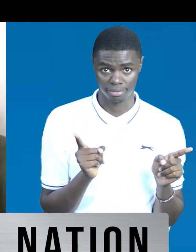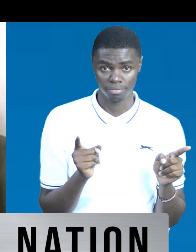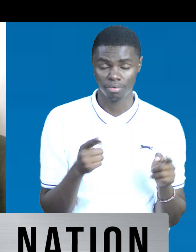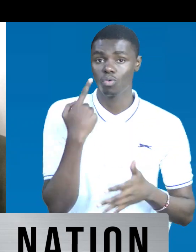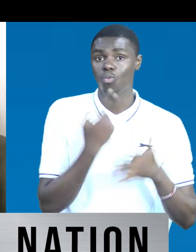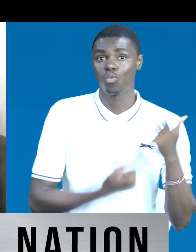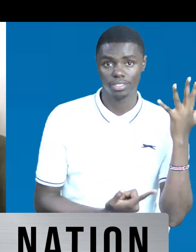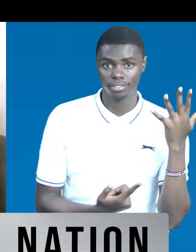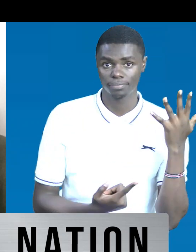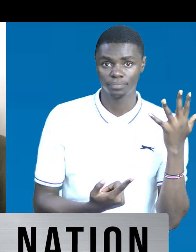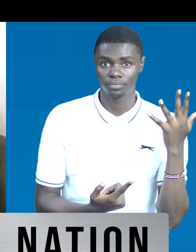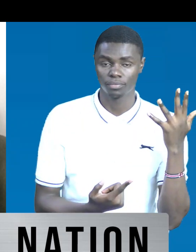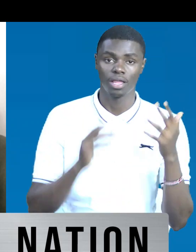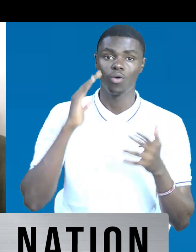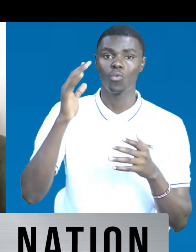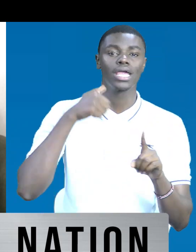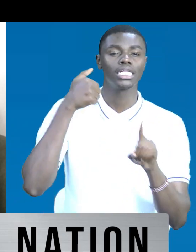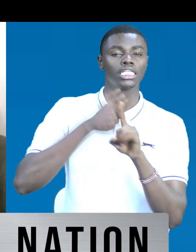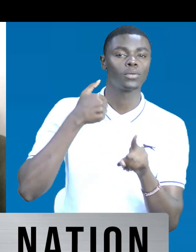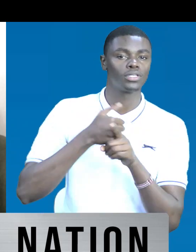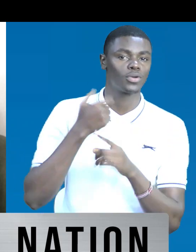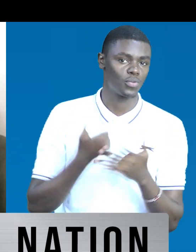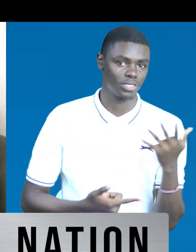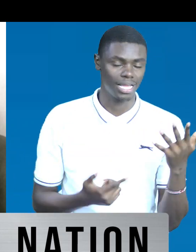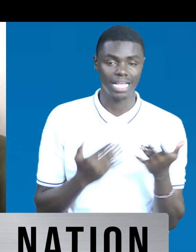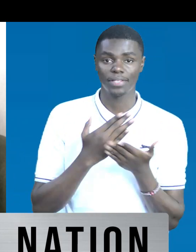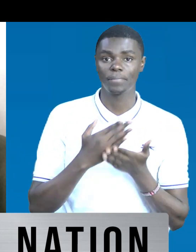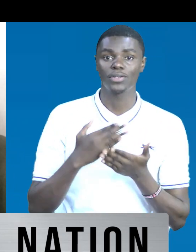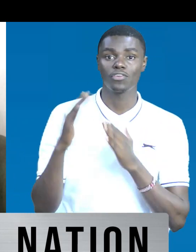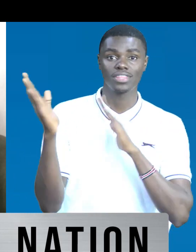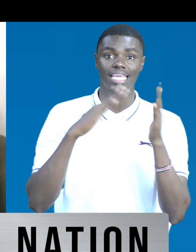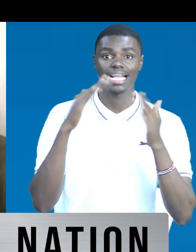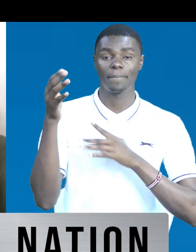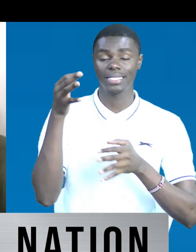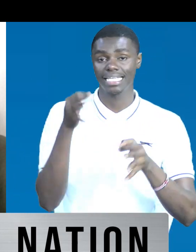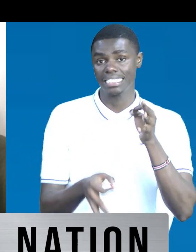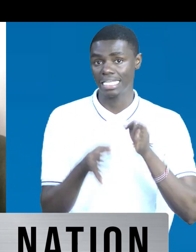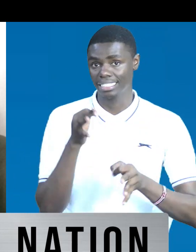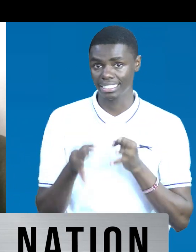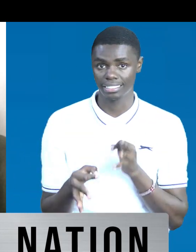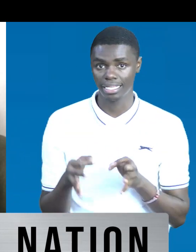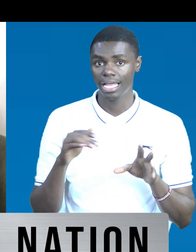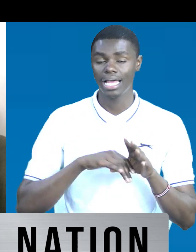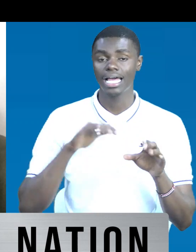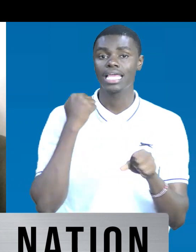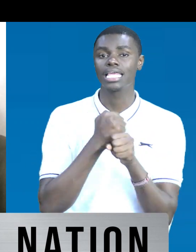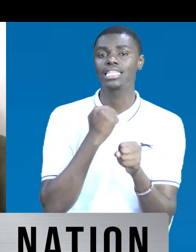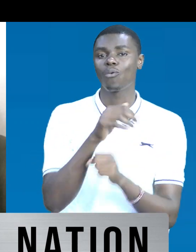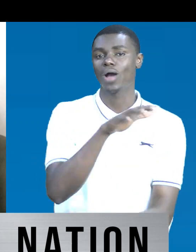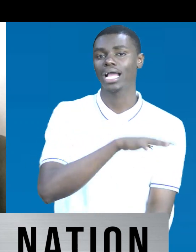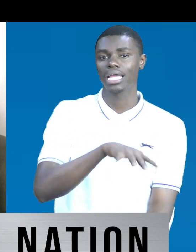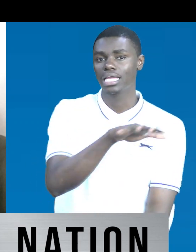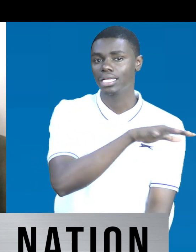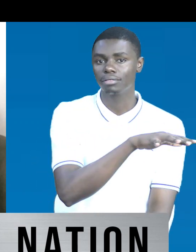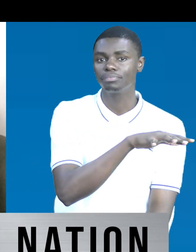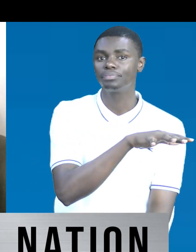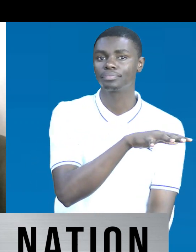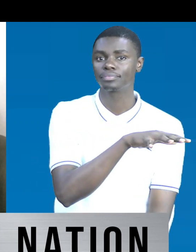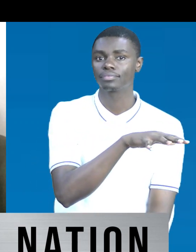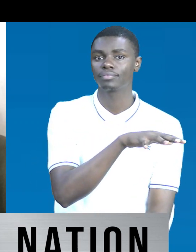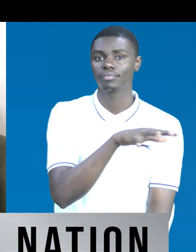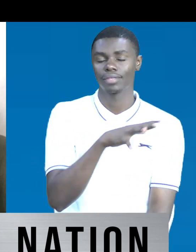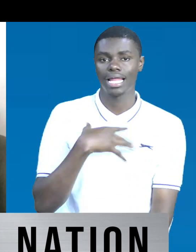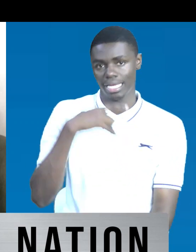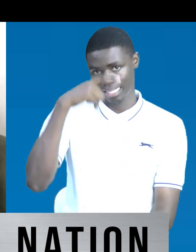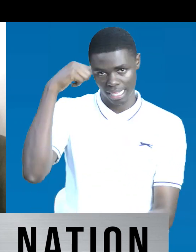What we are championing for as part of climate justice in the work arena, in